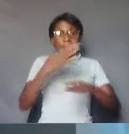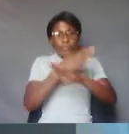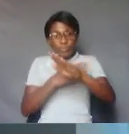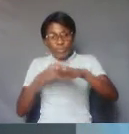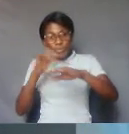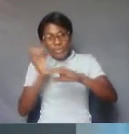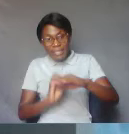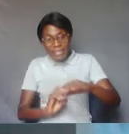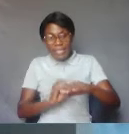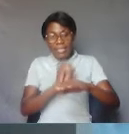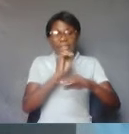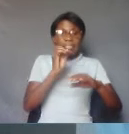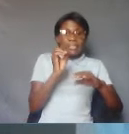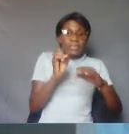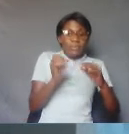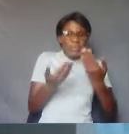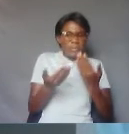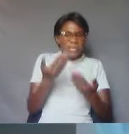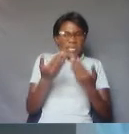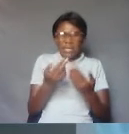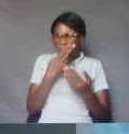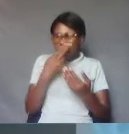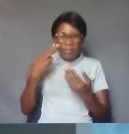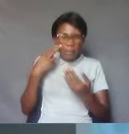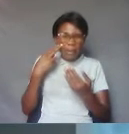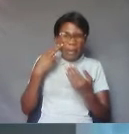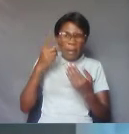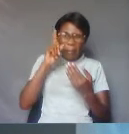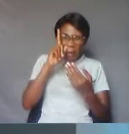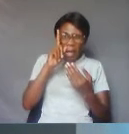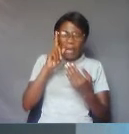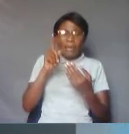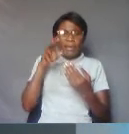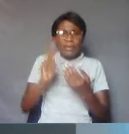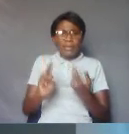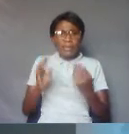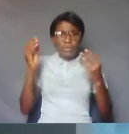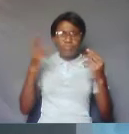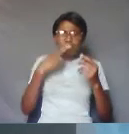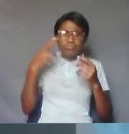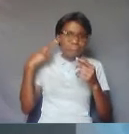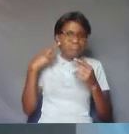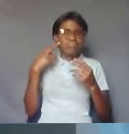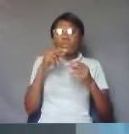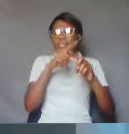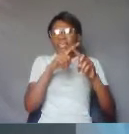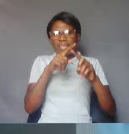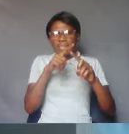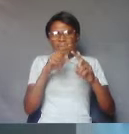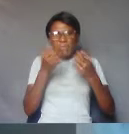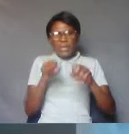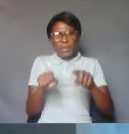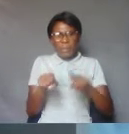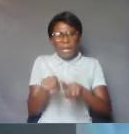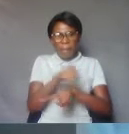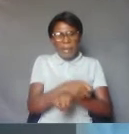a hunchback or a dwarf or a man with blemish in his eyes or an itching disease or scabs or crushed testicles.